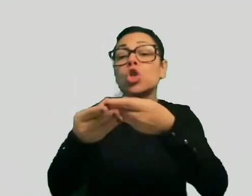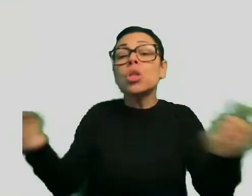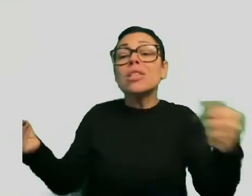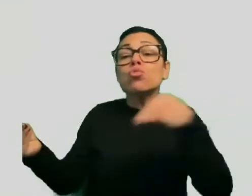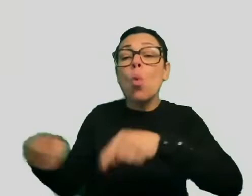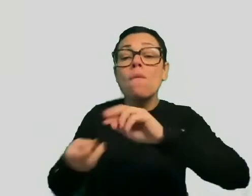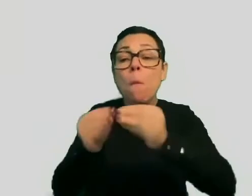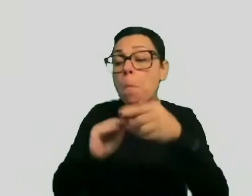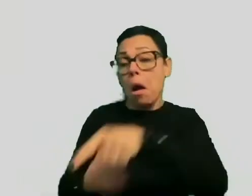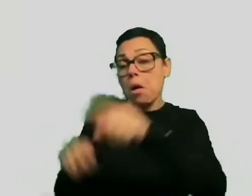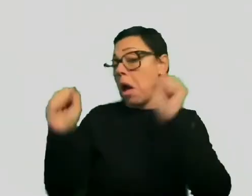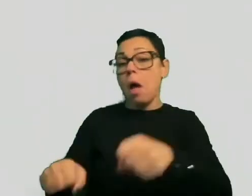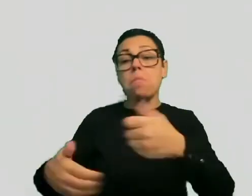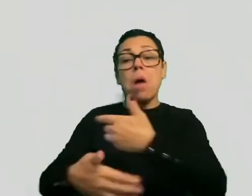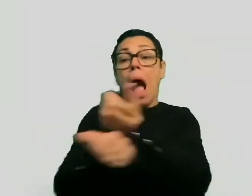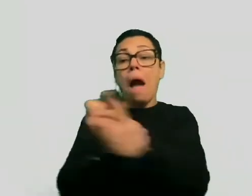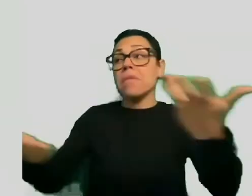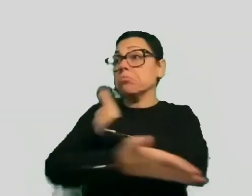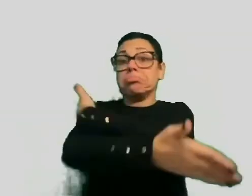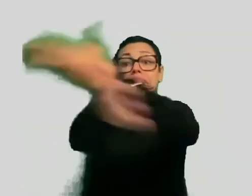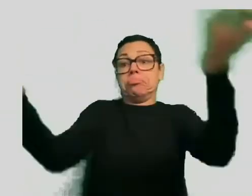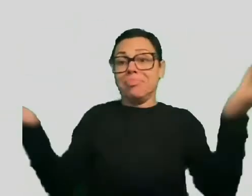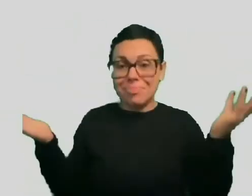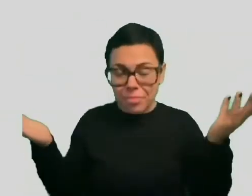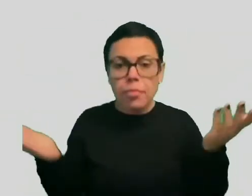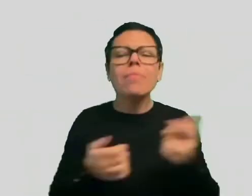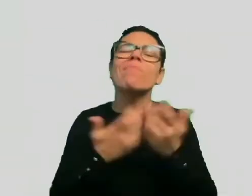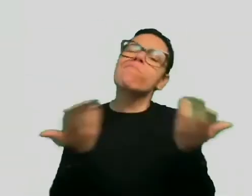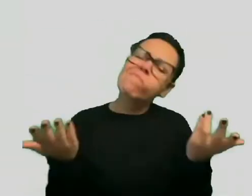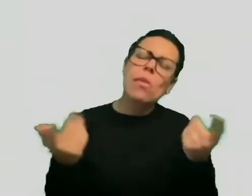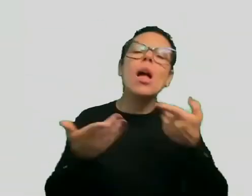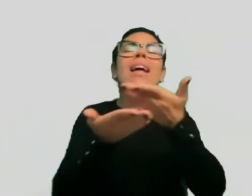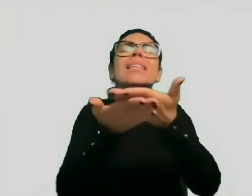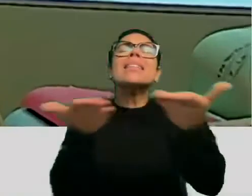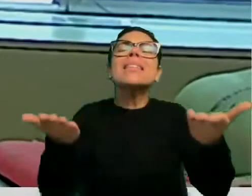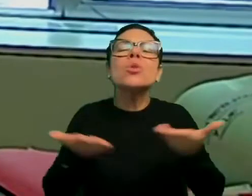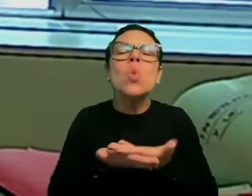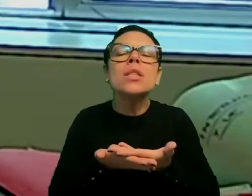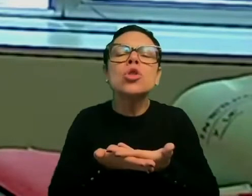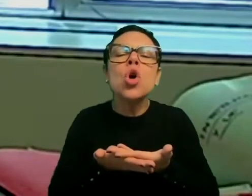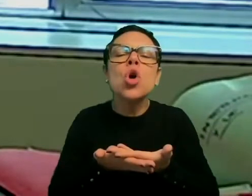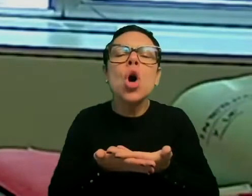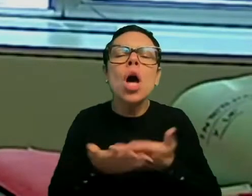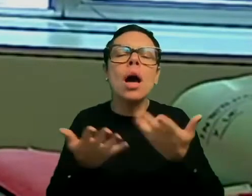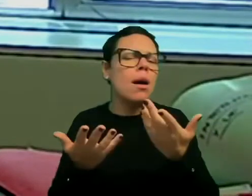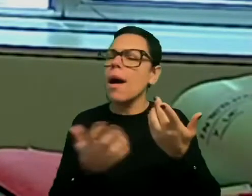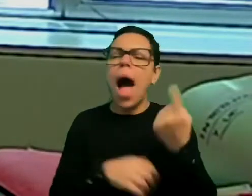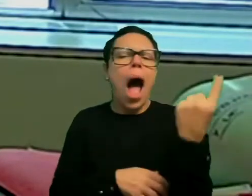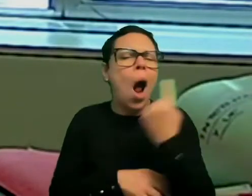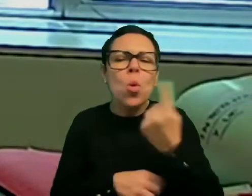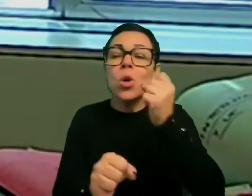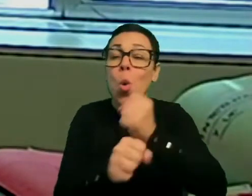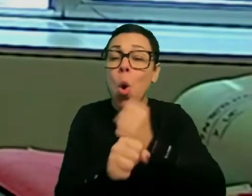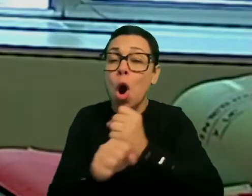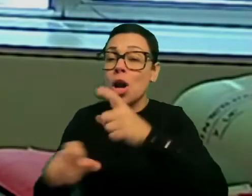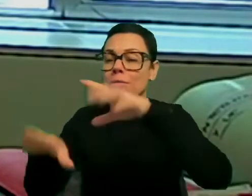we need to go on a case-by-case basis. This is the EIGE's rulings are telling us that.